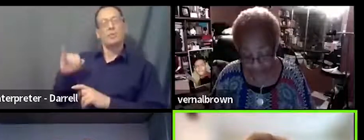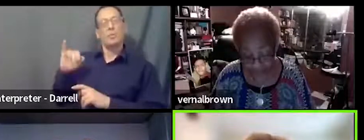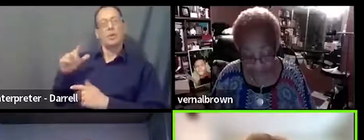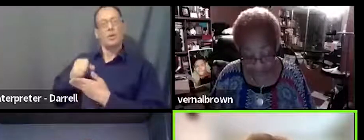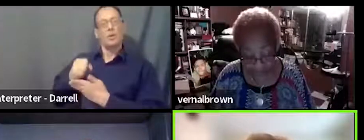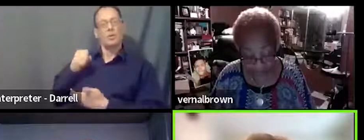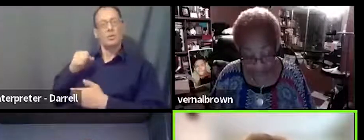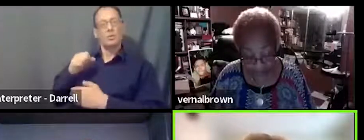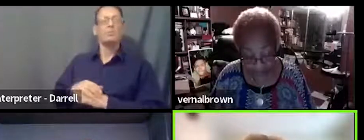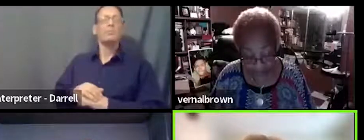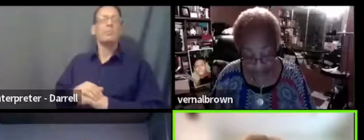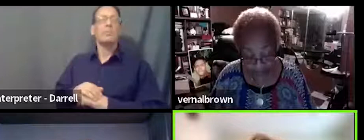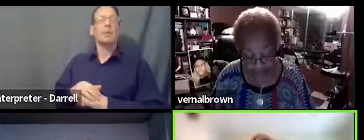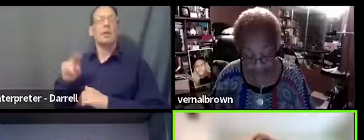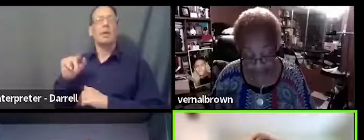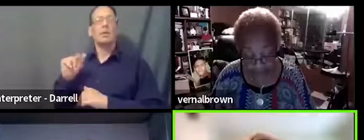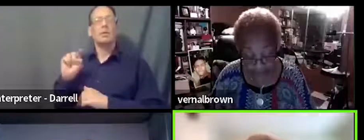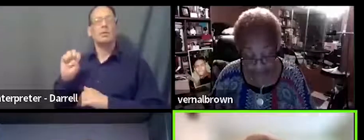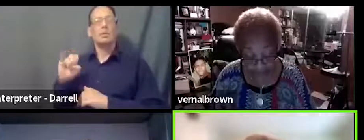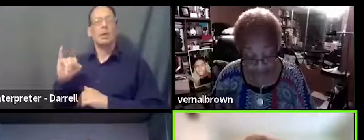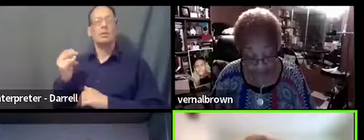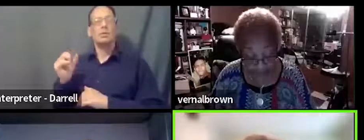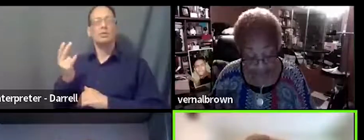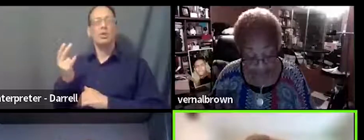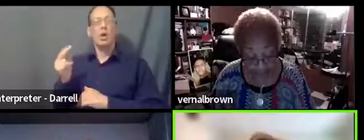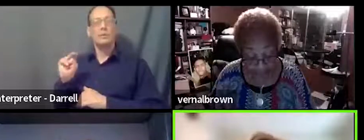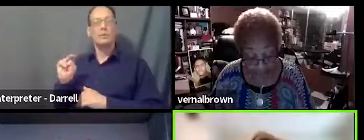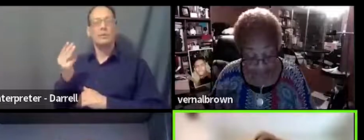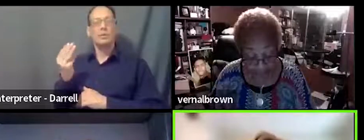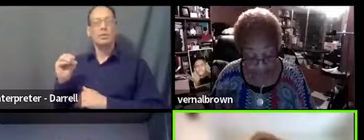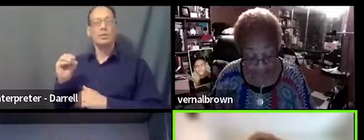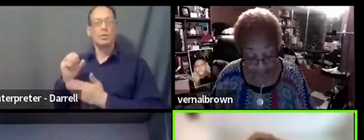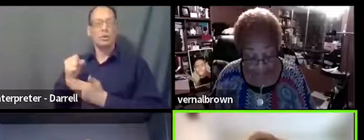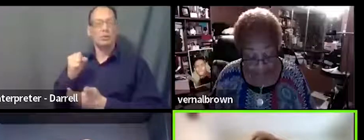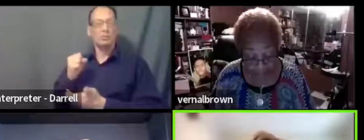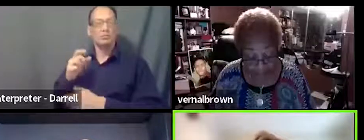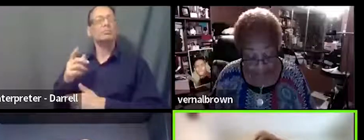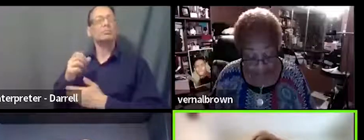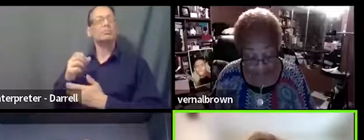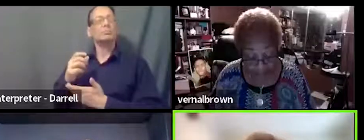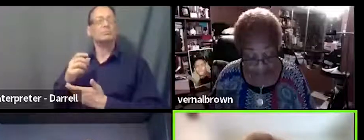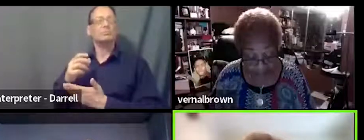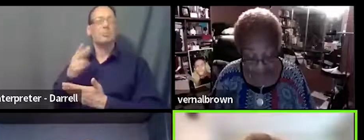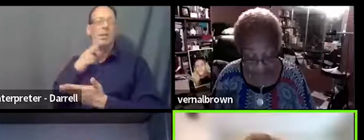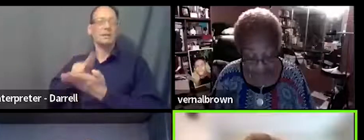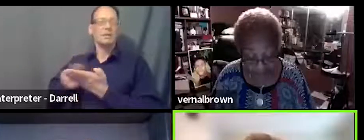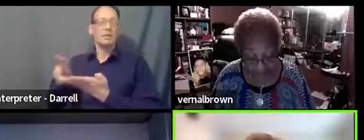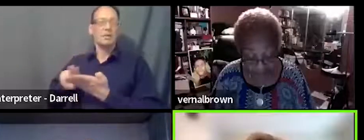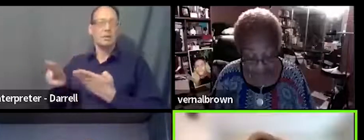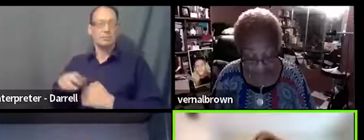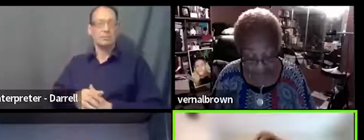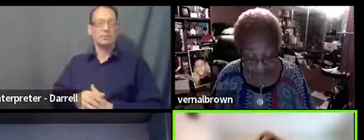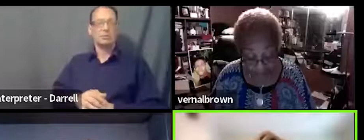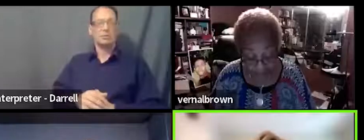And Commissioner Nate Johnson from Missouri, Secretary. Are there any